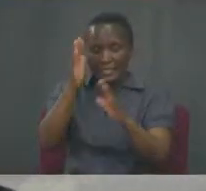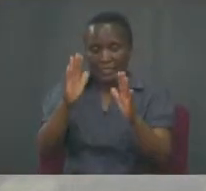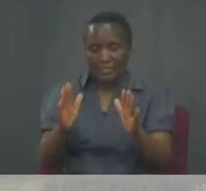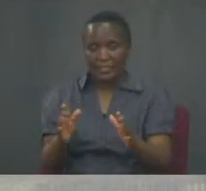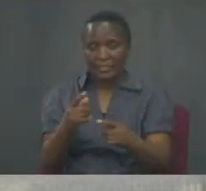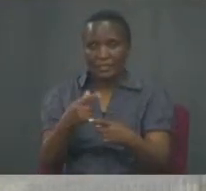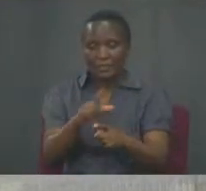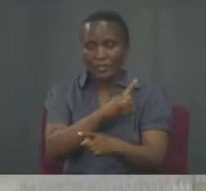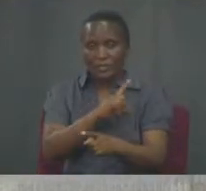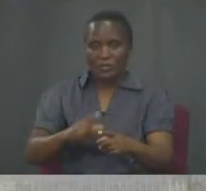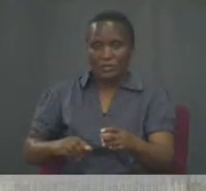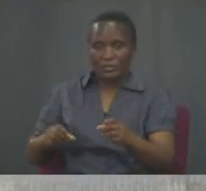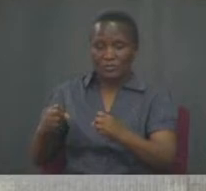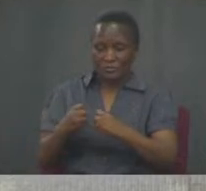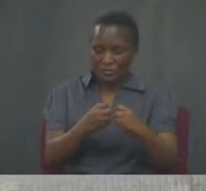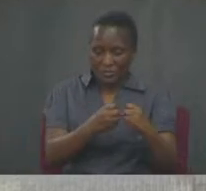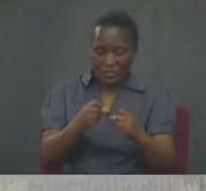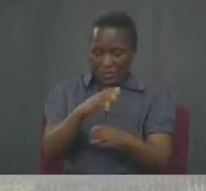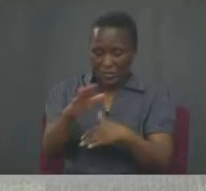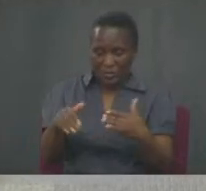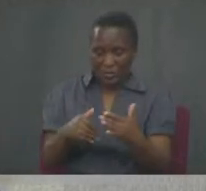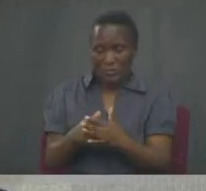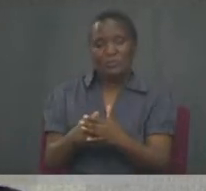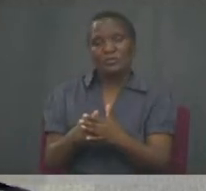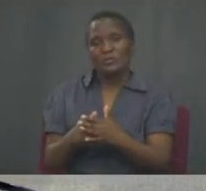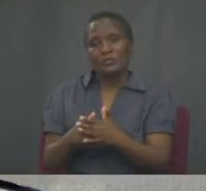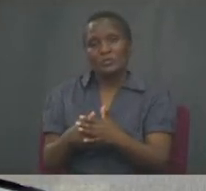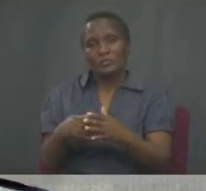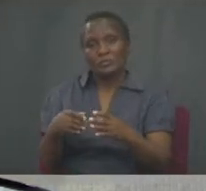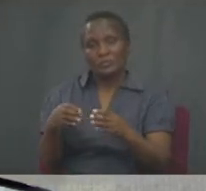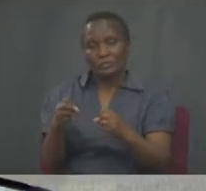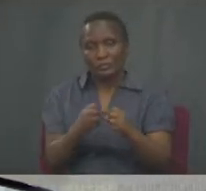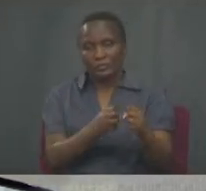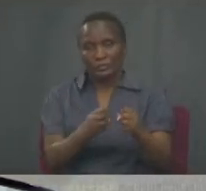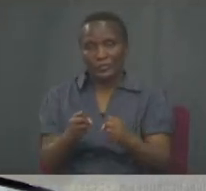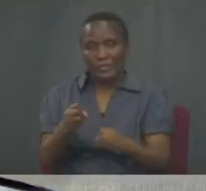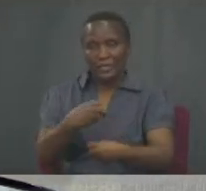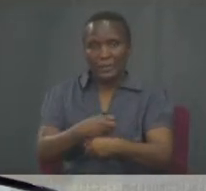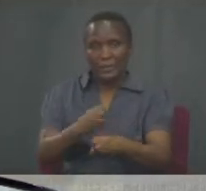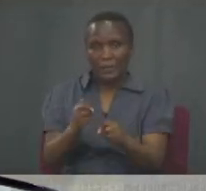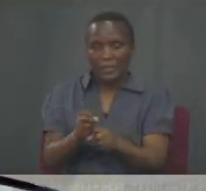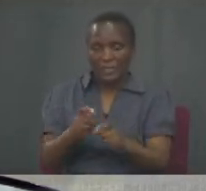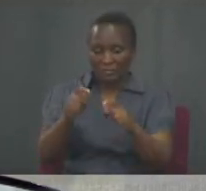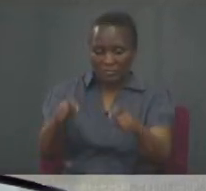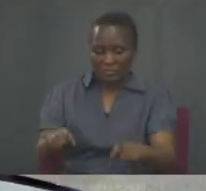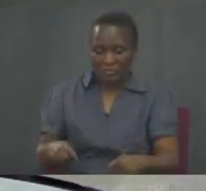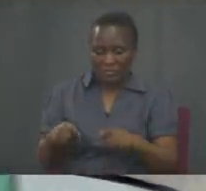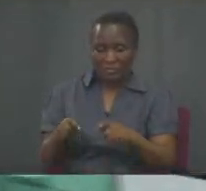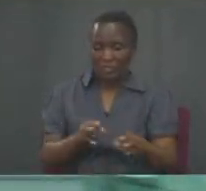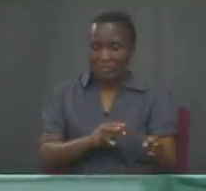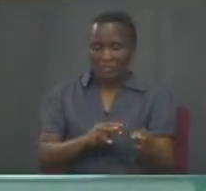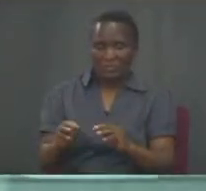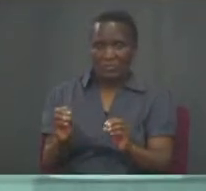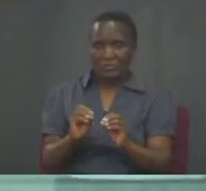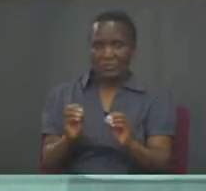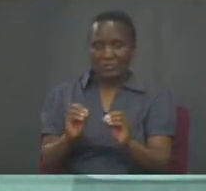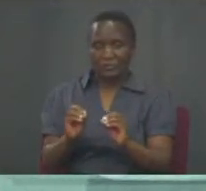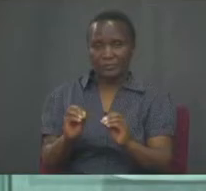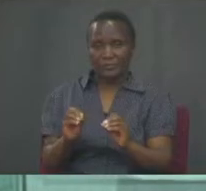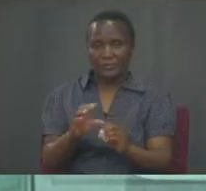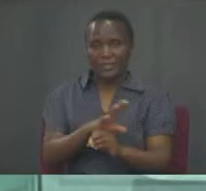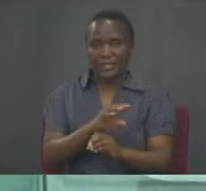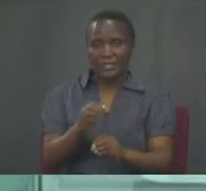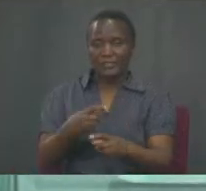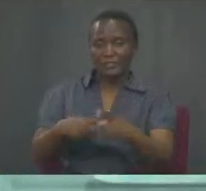his people, immobilized the weapons, and allowed a victory to be on his people. I want to tell you this today.